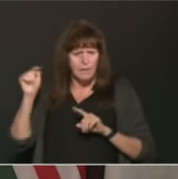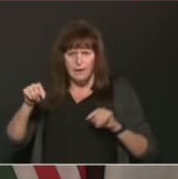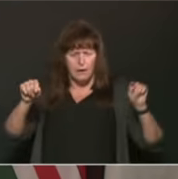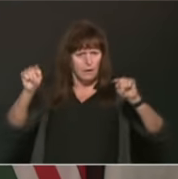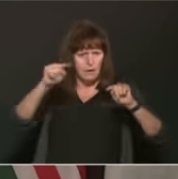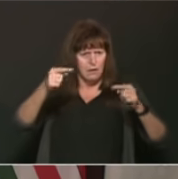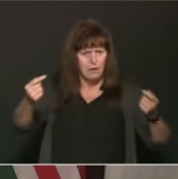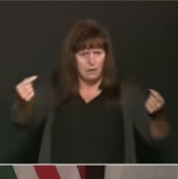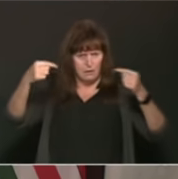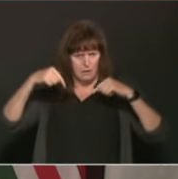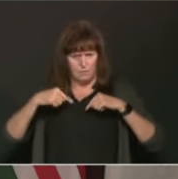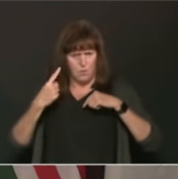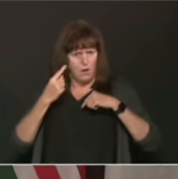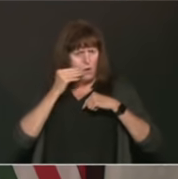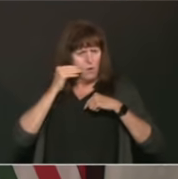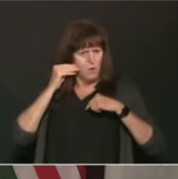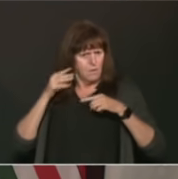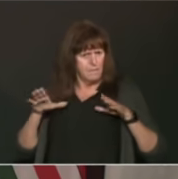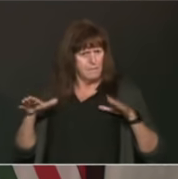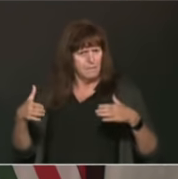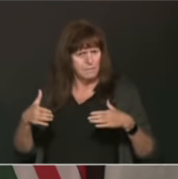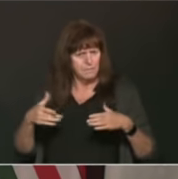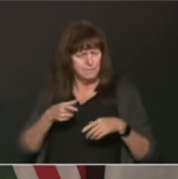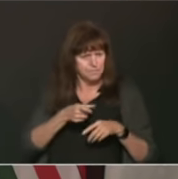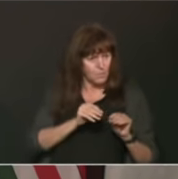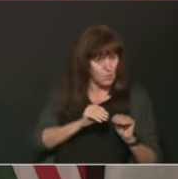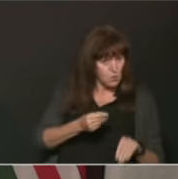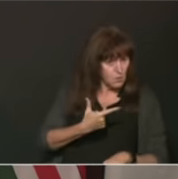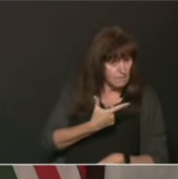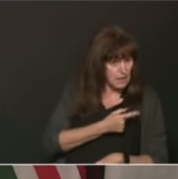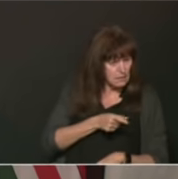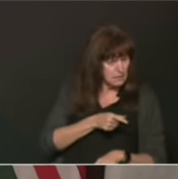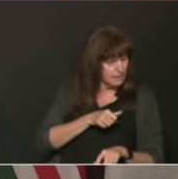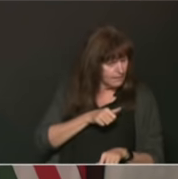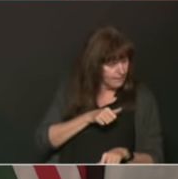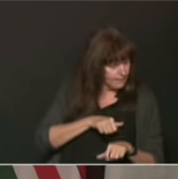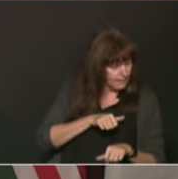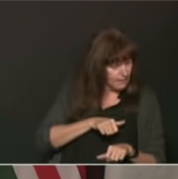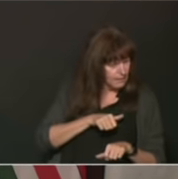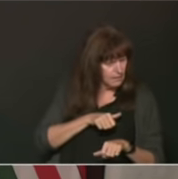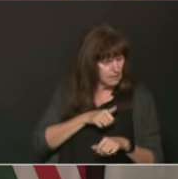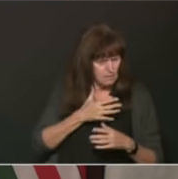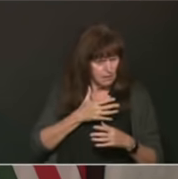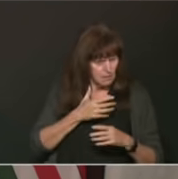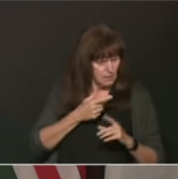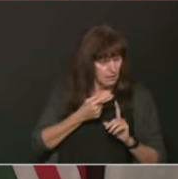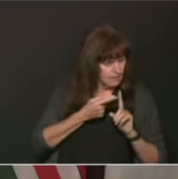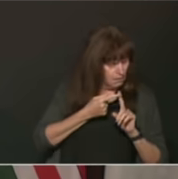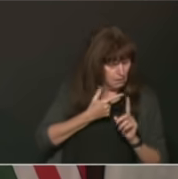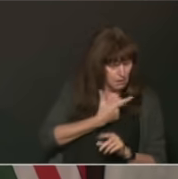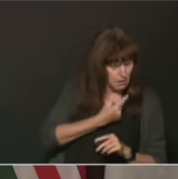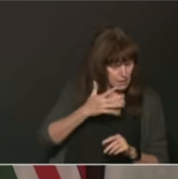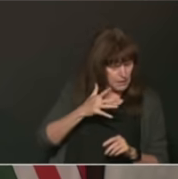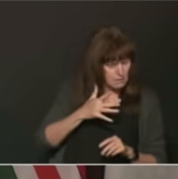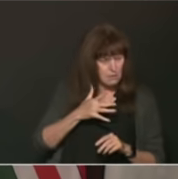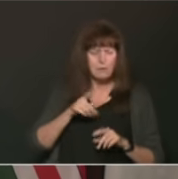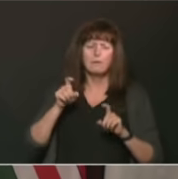partially vaccinated, or you don't know whether they've been vaccinated, you should wear a face covering and physically